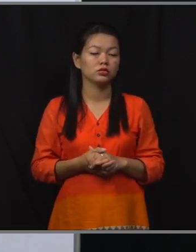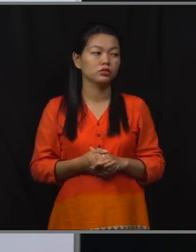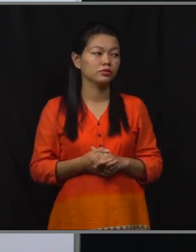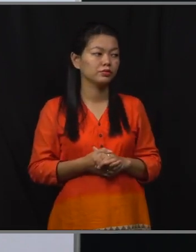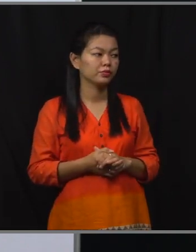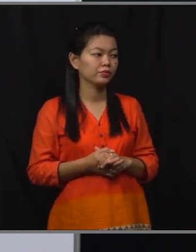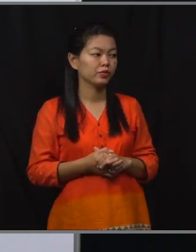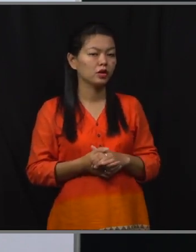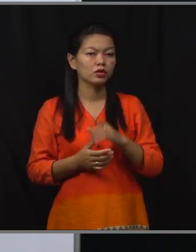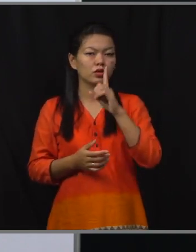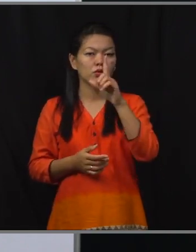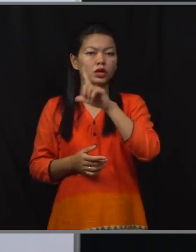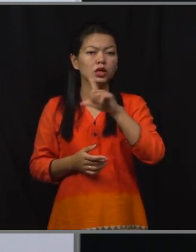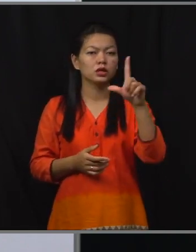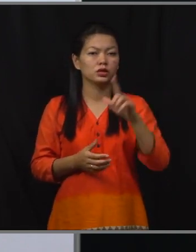10%, 1 lakh